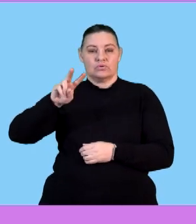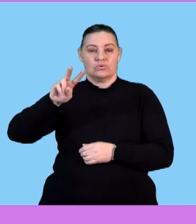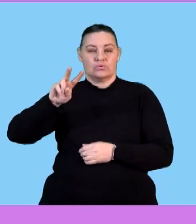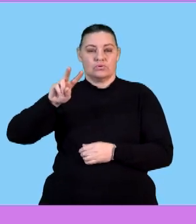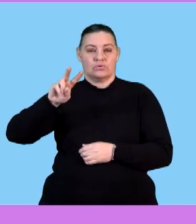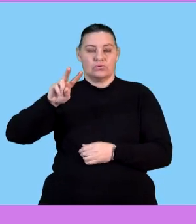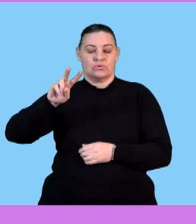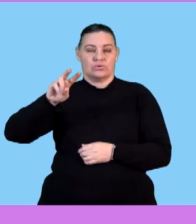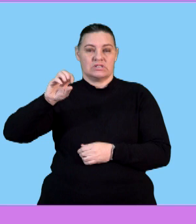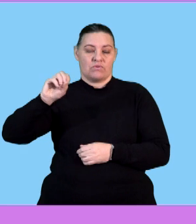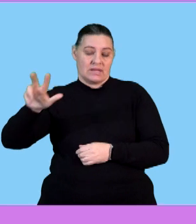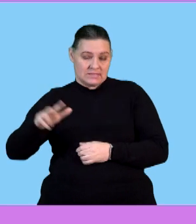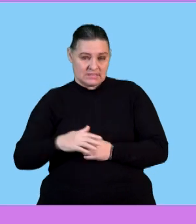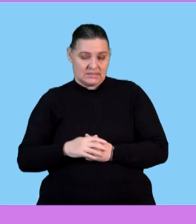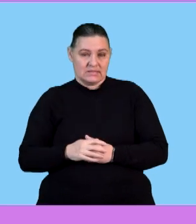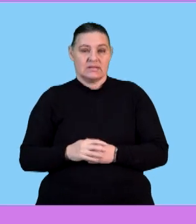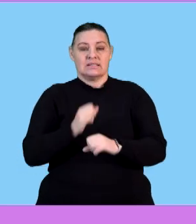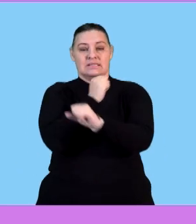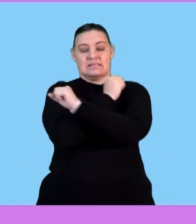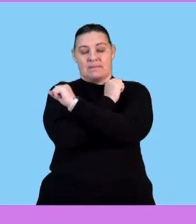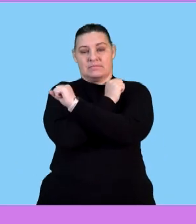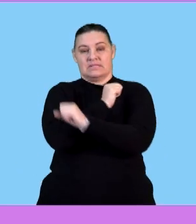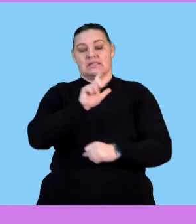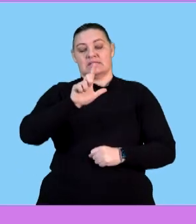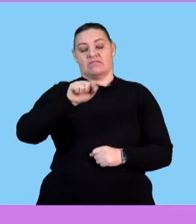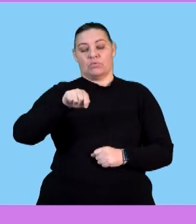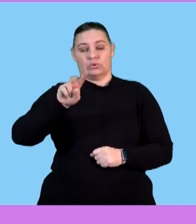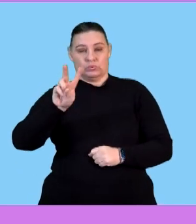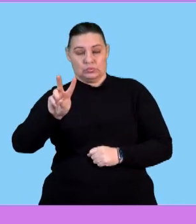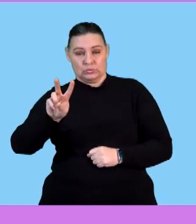13,790,208. We will multiply that by the interest rate of